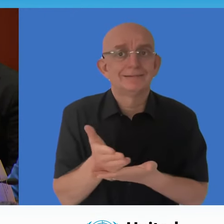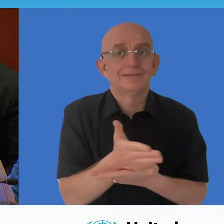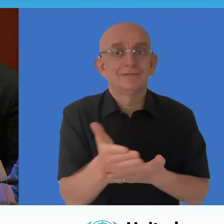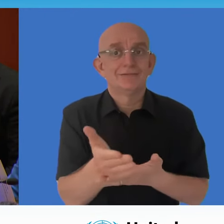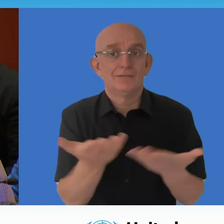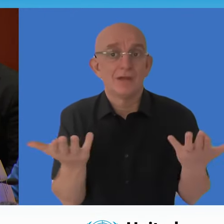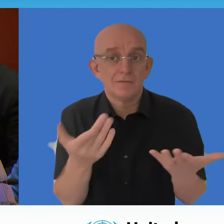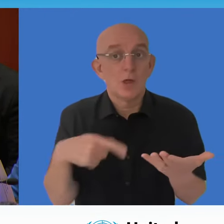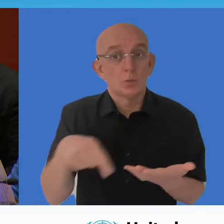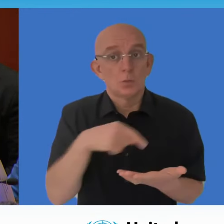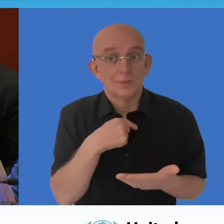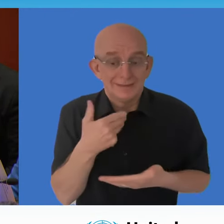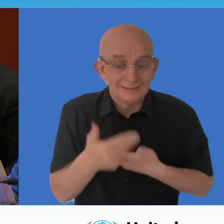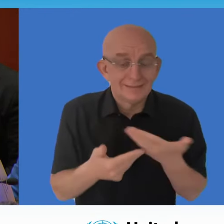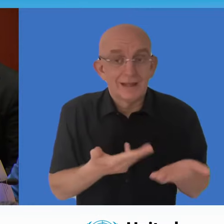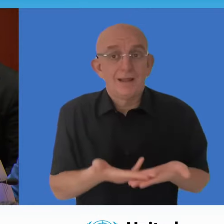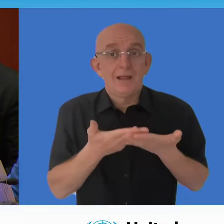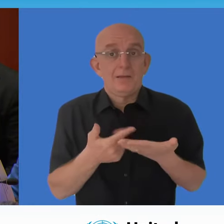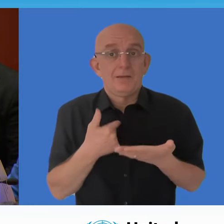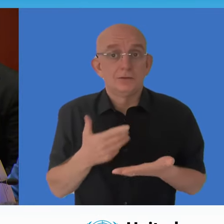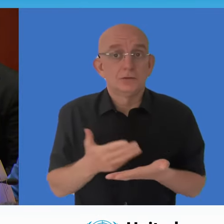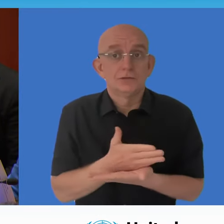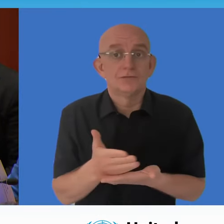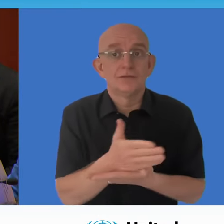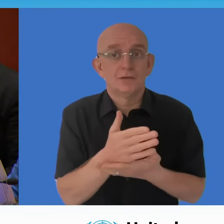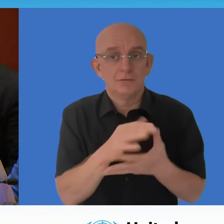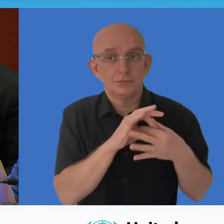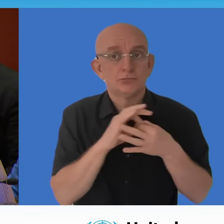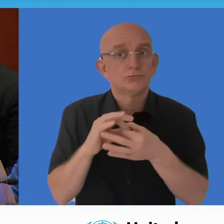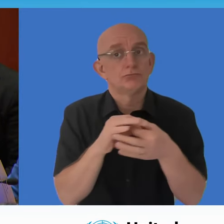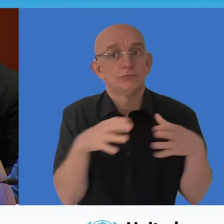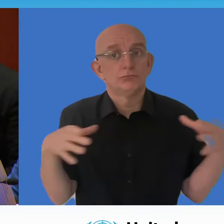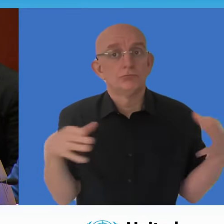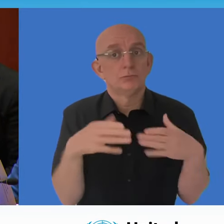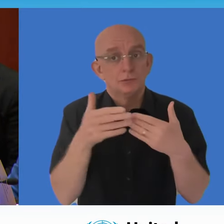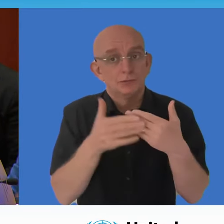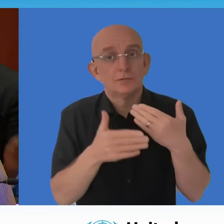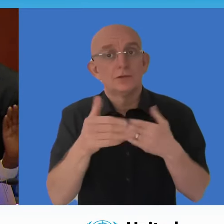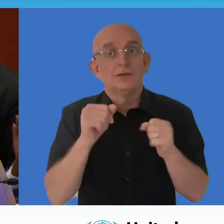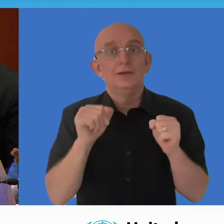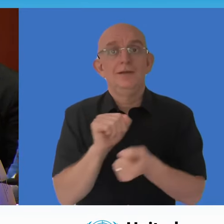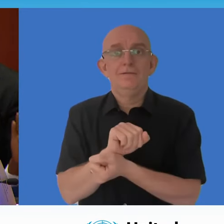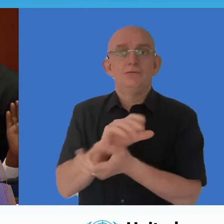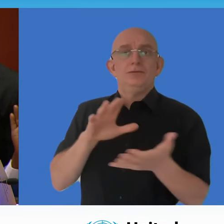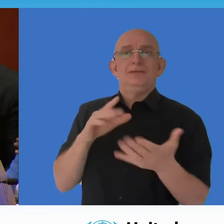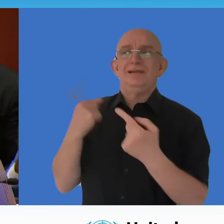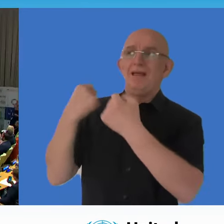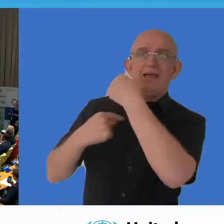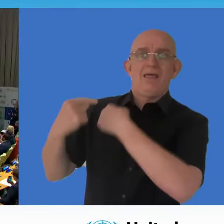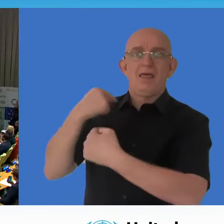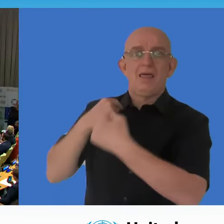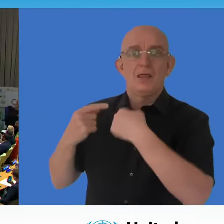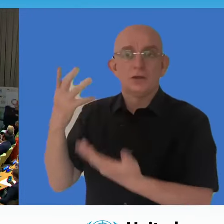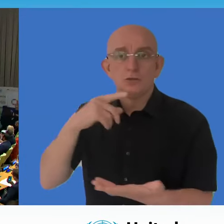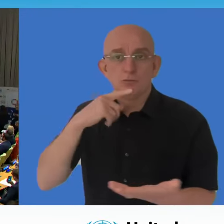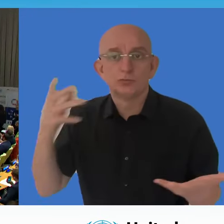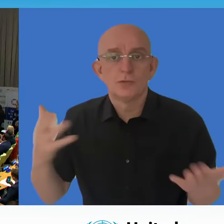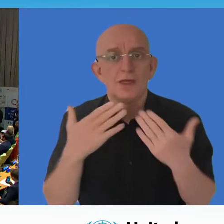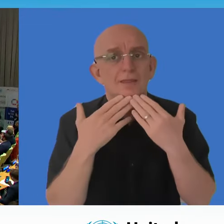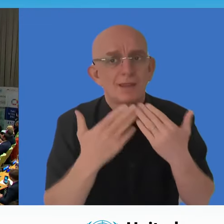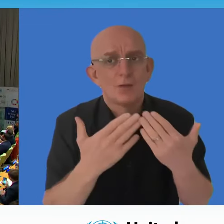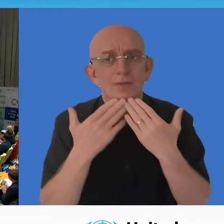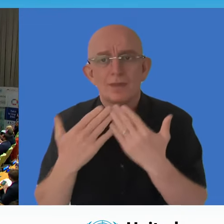our common future, our freedom, and our democracy. Thank you so much. Thank you once again.